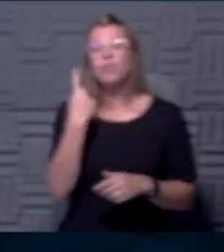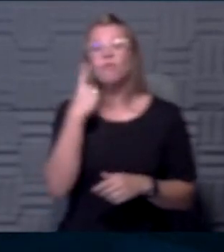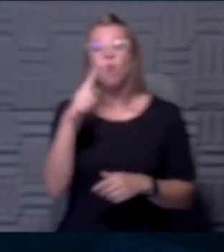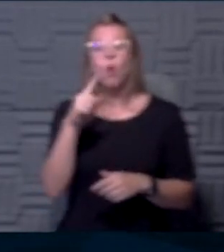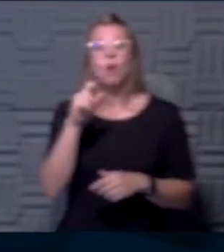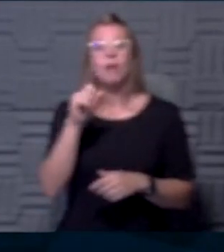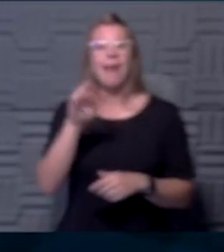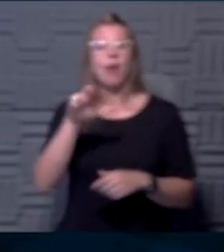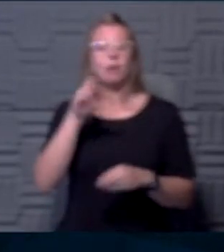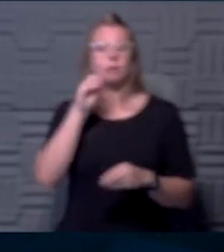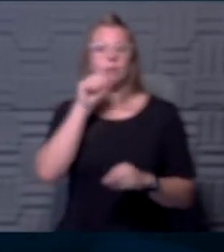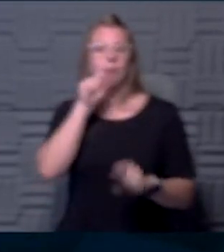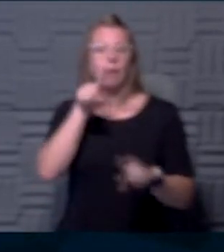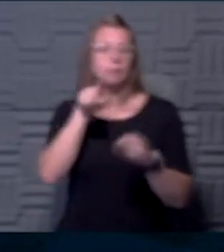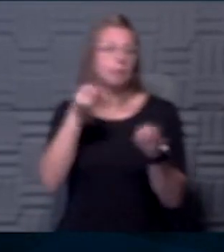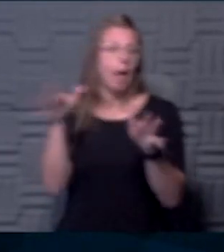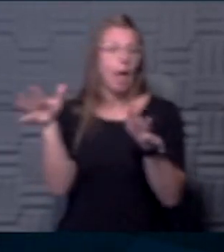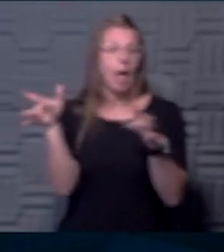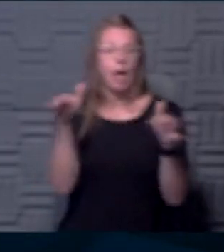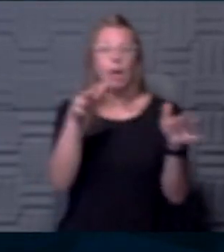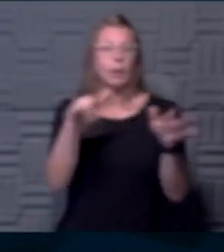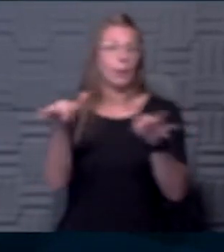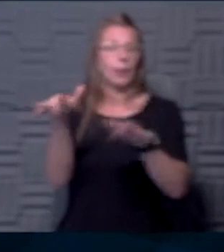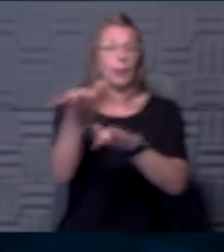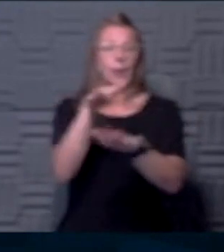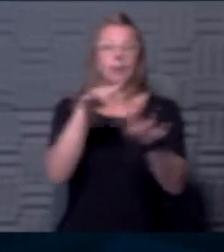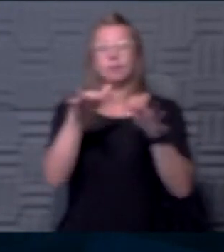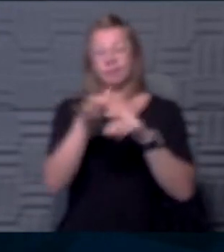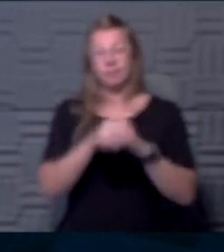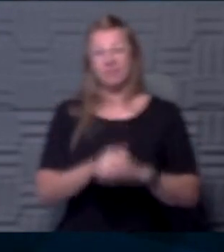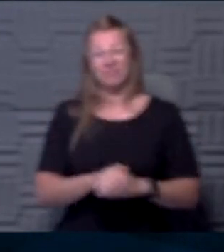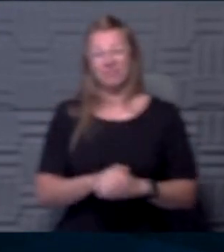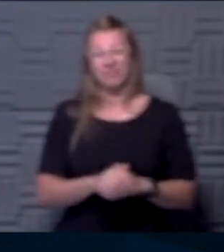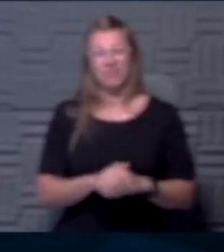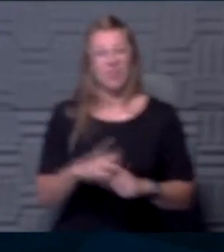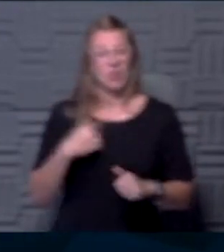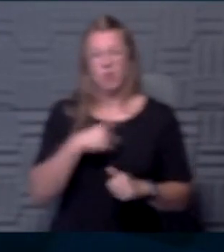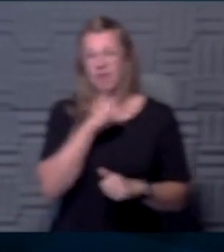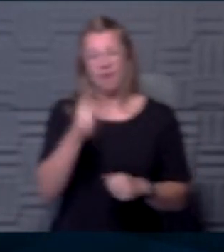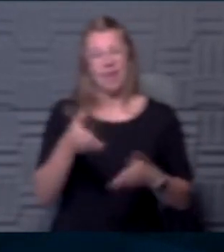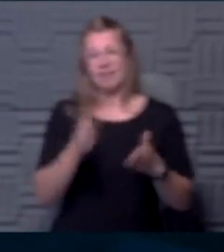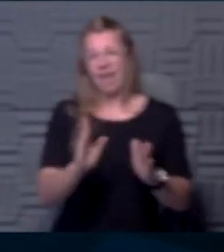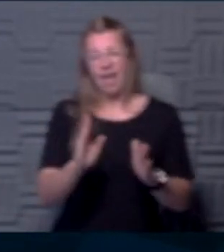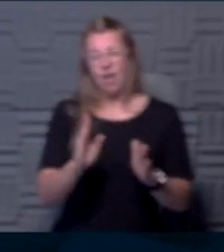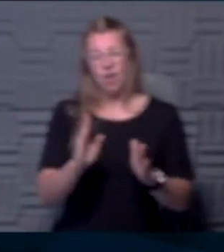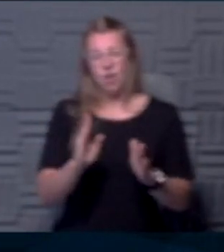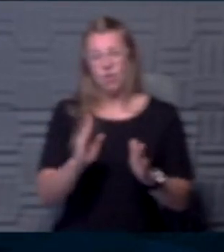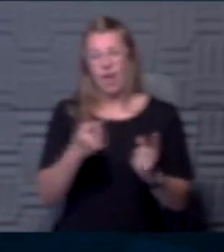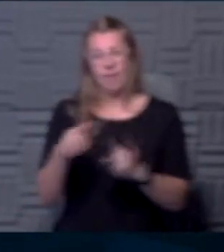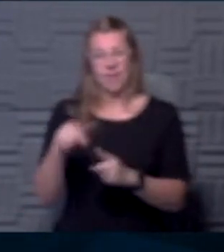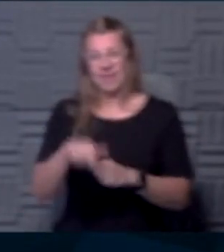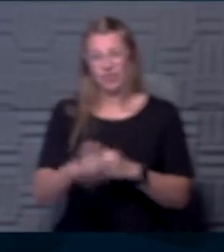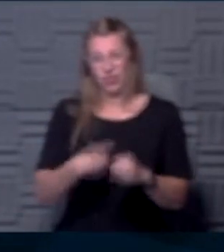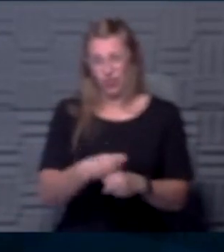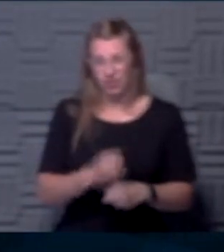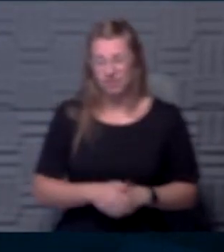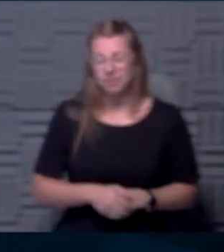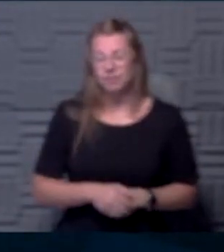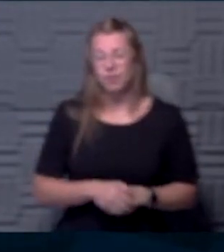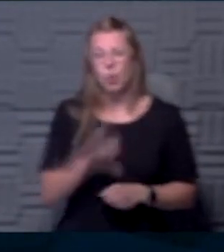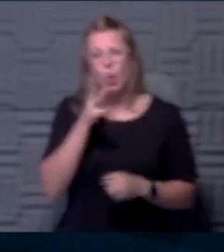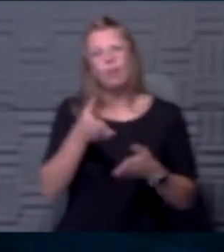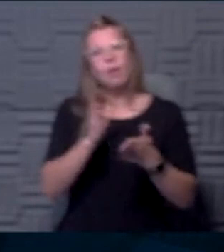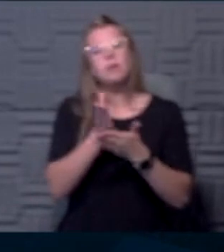aerosolized particles with our wind and brass instruments and such. So we're not going to allow those this year. We are going to allow